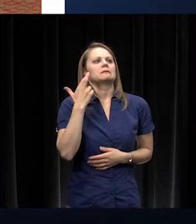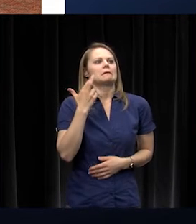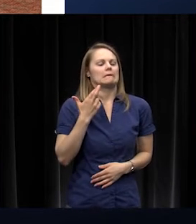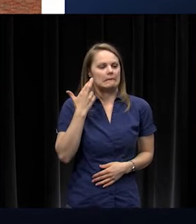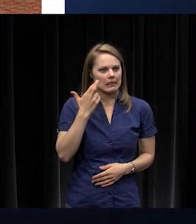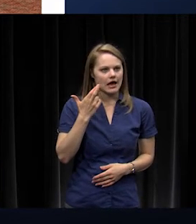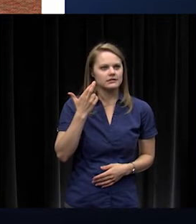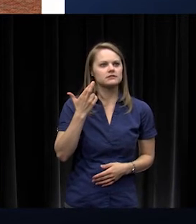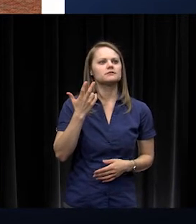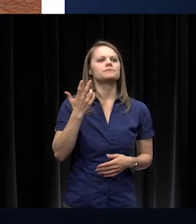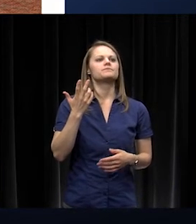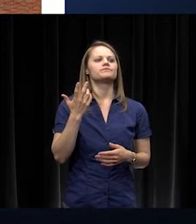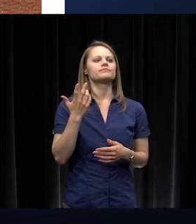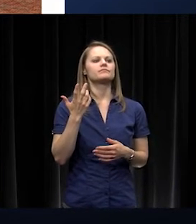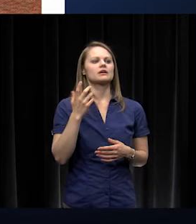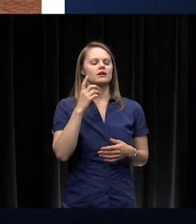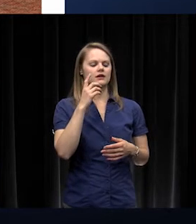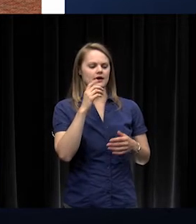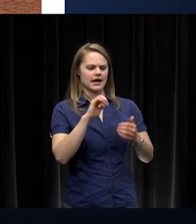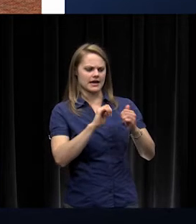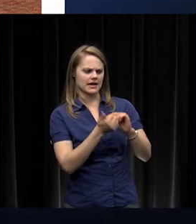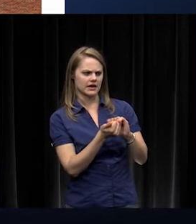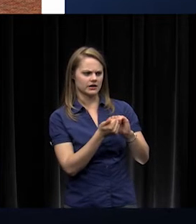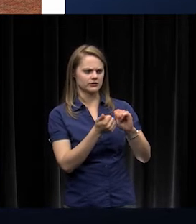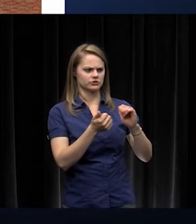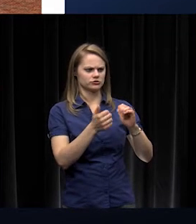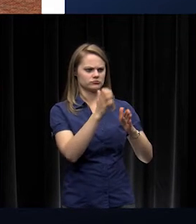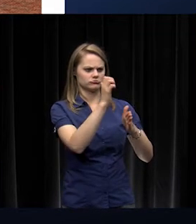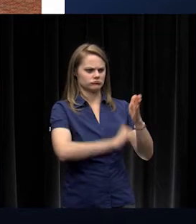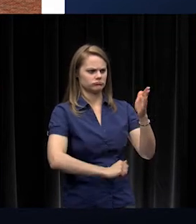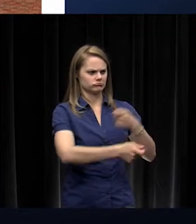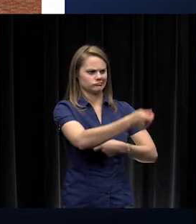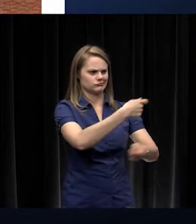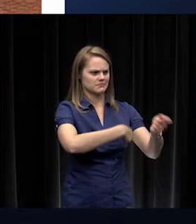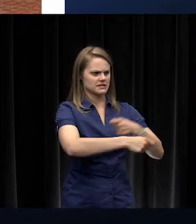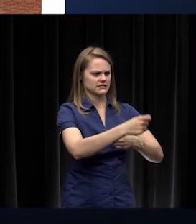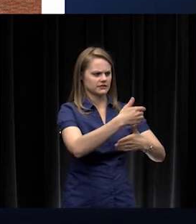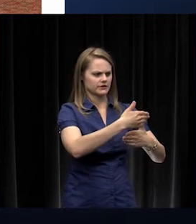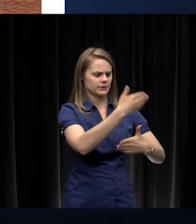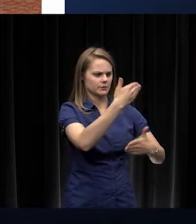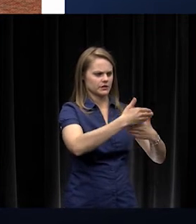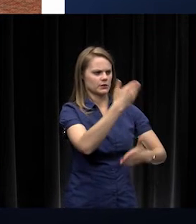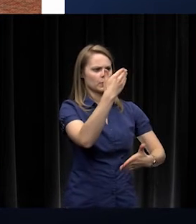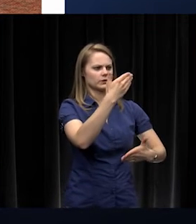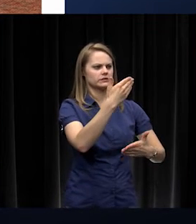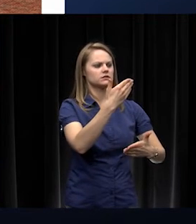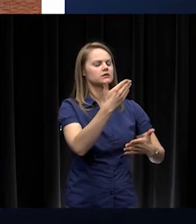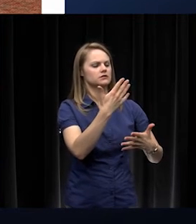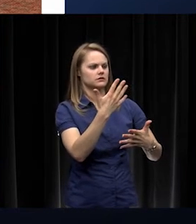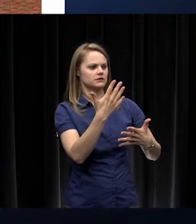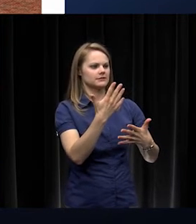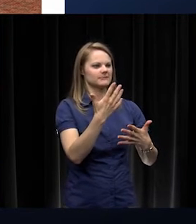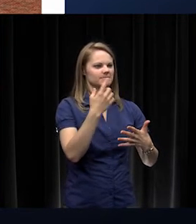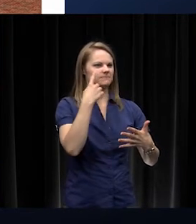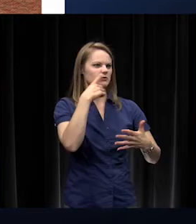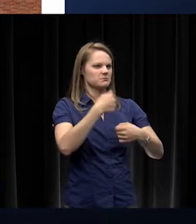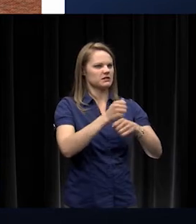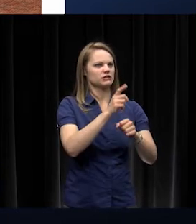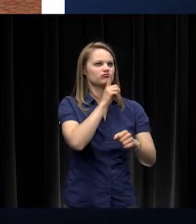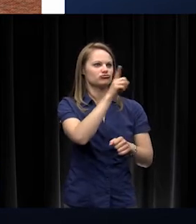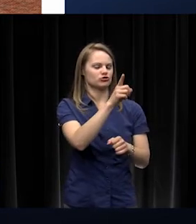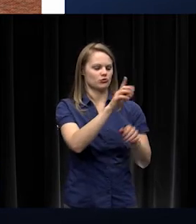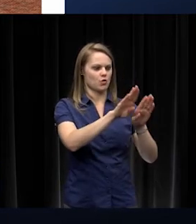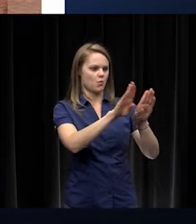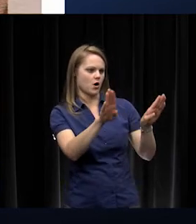skin construction. And if we were going to put a lot of these programs into the space, we wanted to make sure the exterior wall was good and